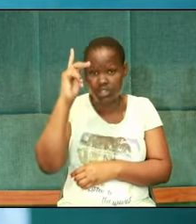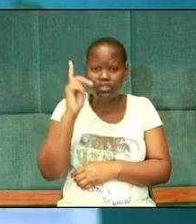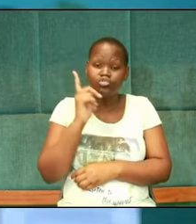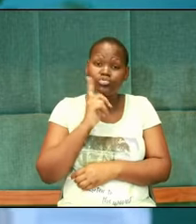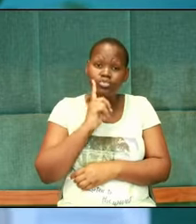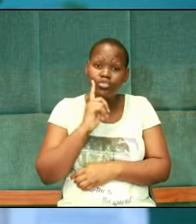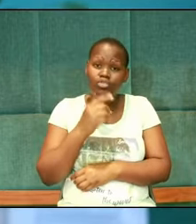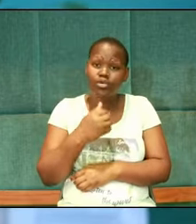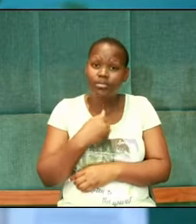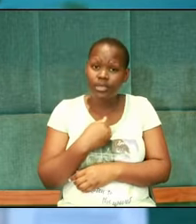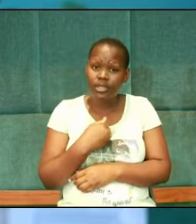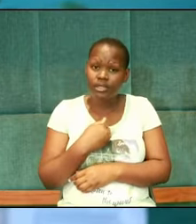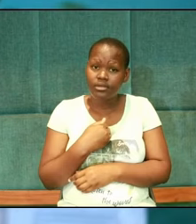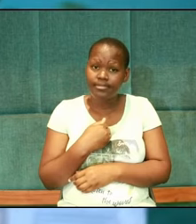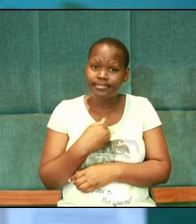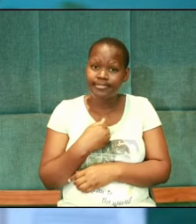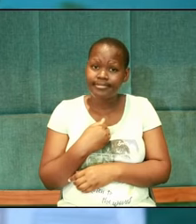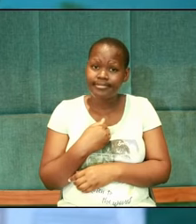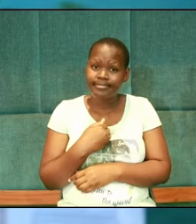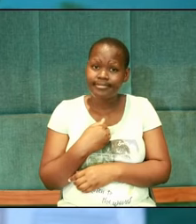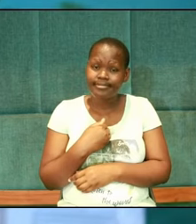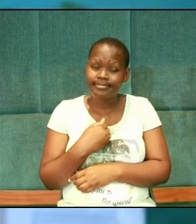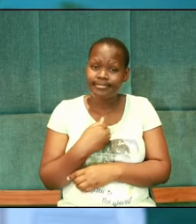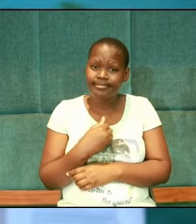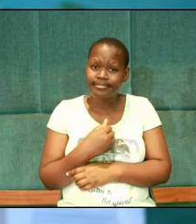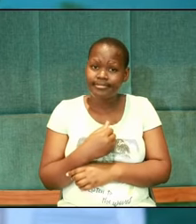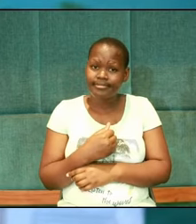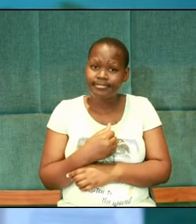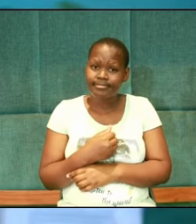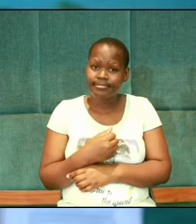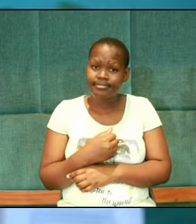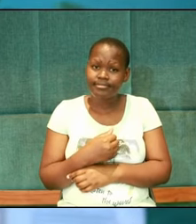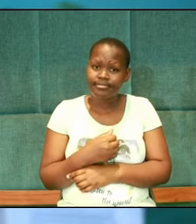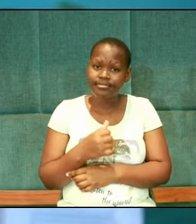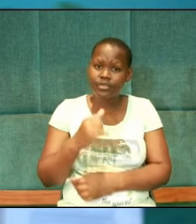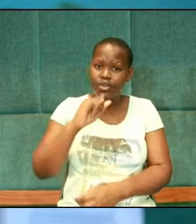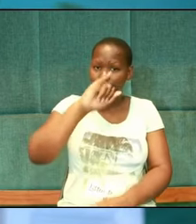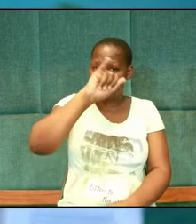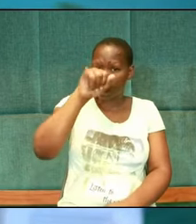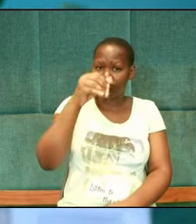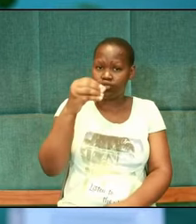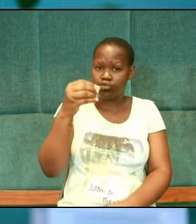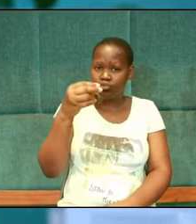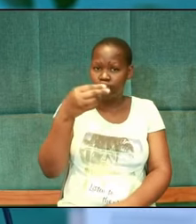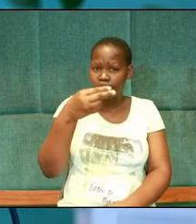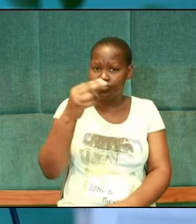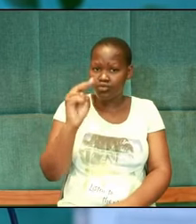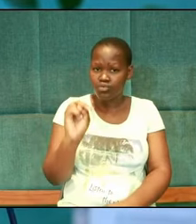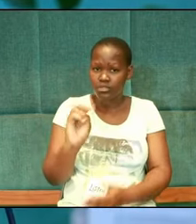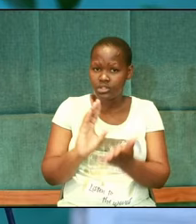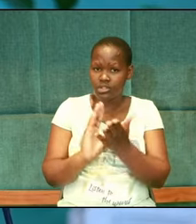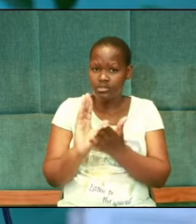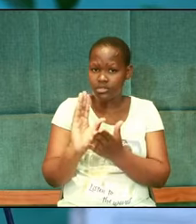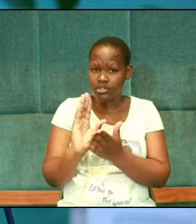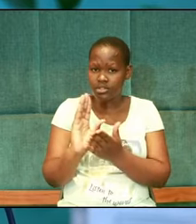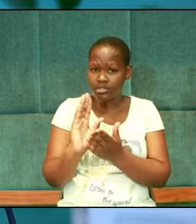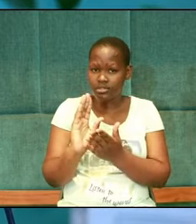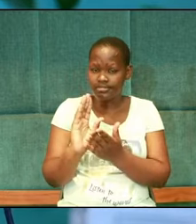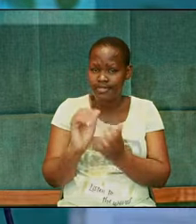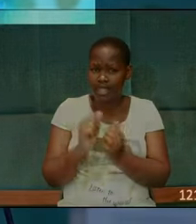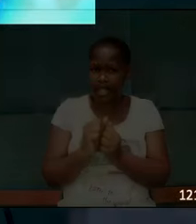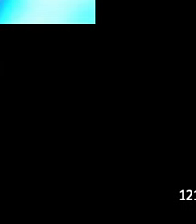I'm going to pick a certain dimension. John chapter 13, verse 17. If you